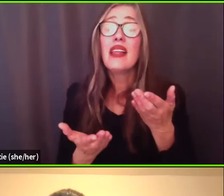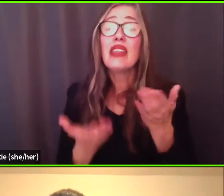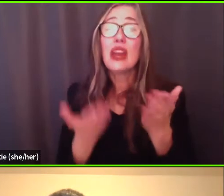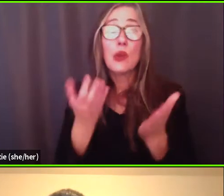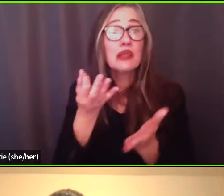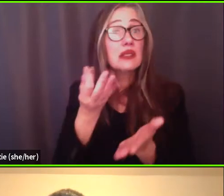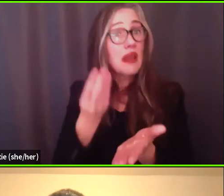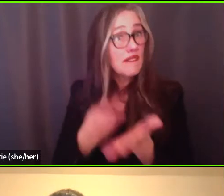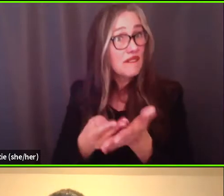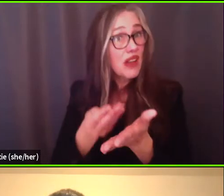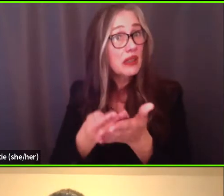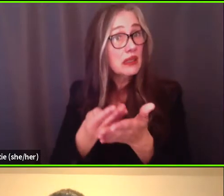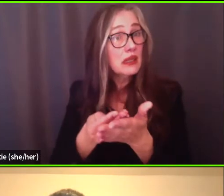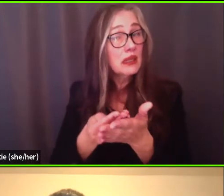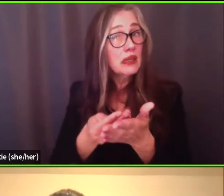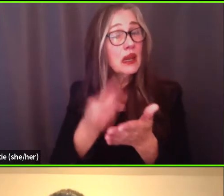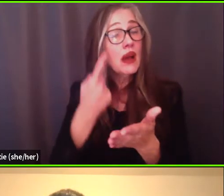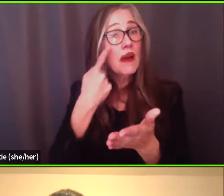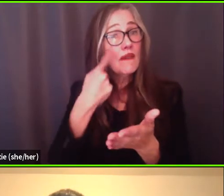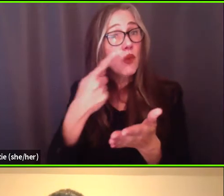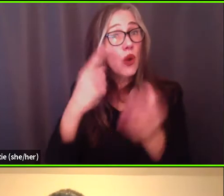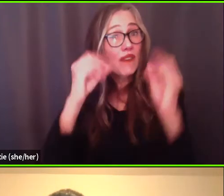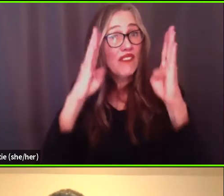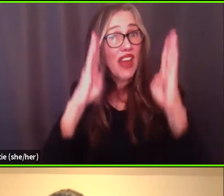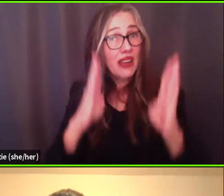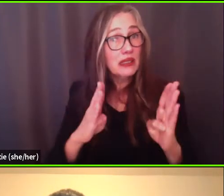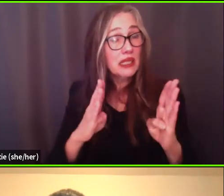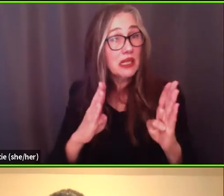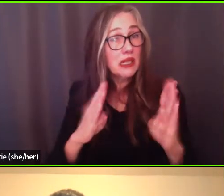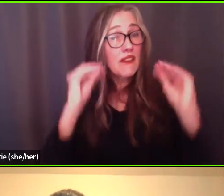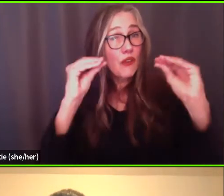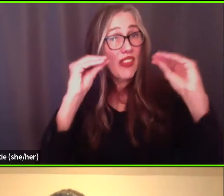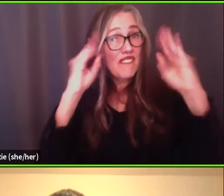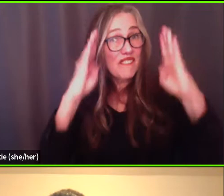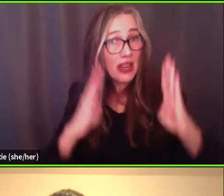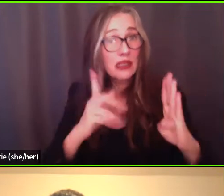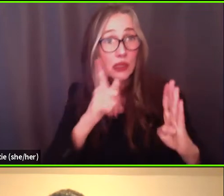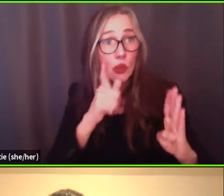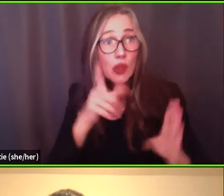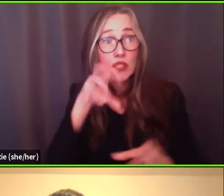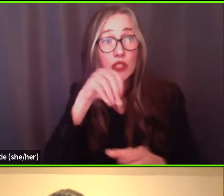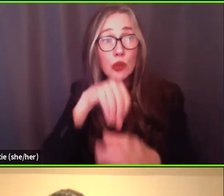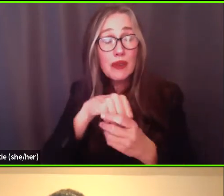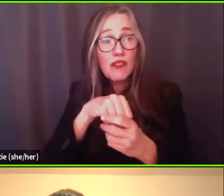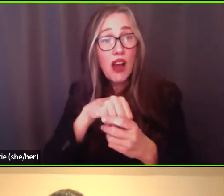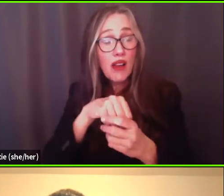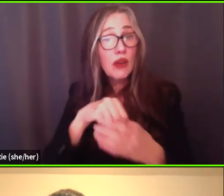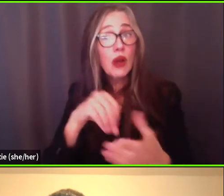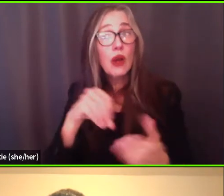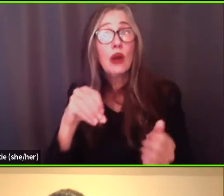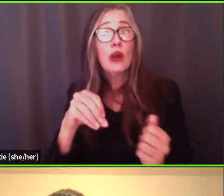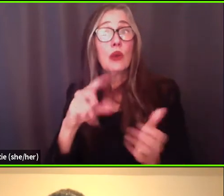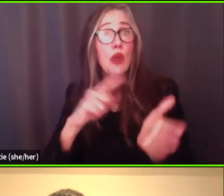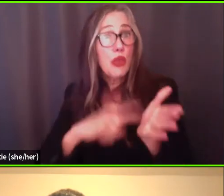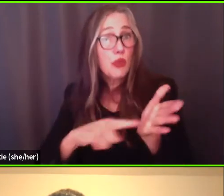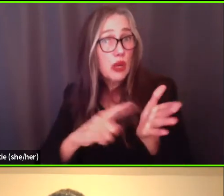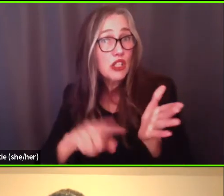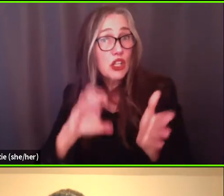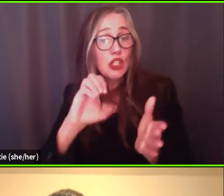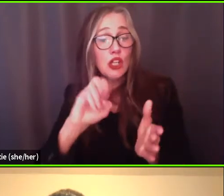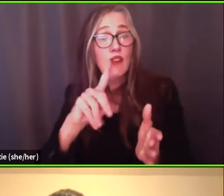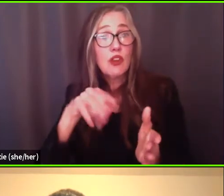um for faculty members who wanted to engage in research that engaged eugenics given my research background you can